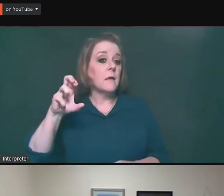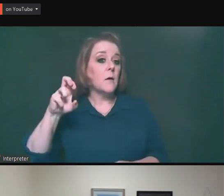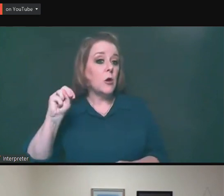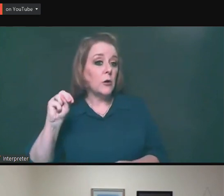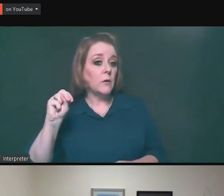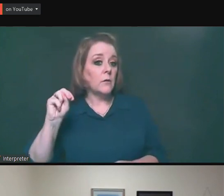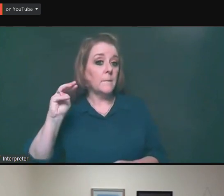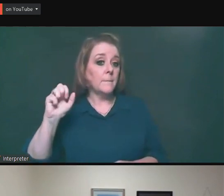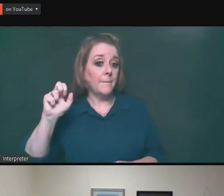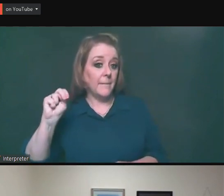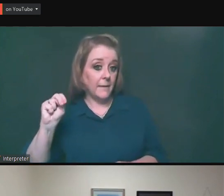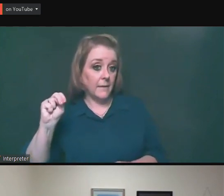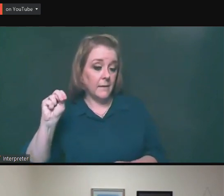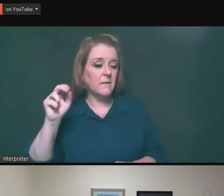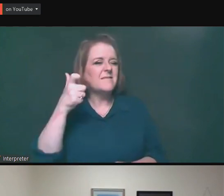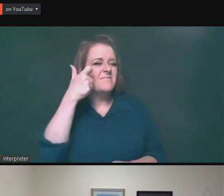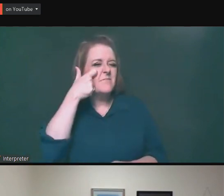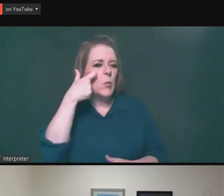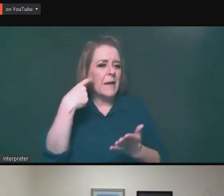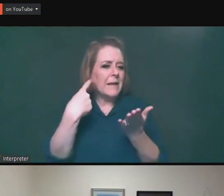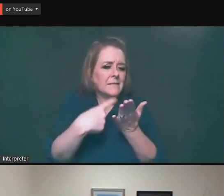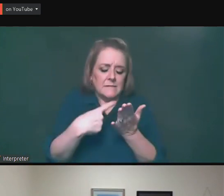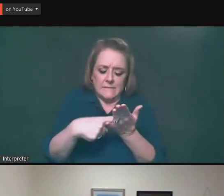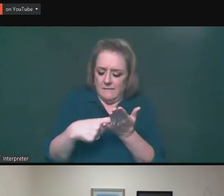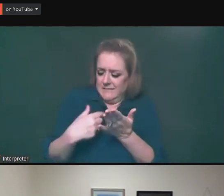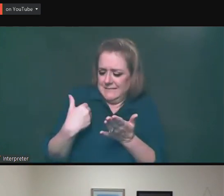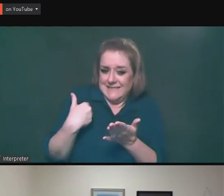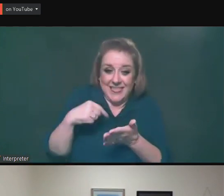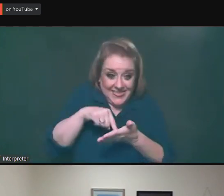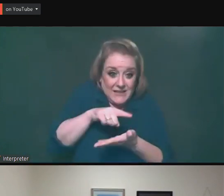conversations I think as recent as early this week with